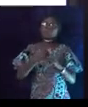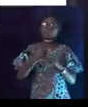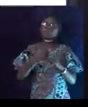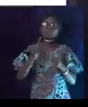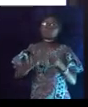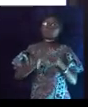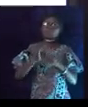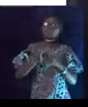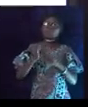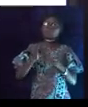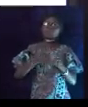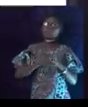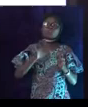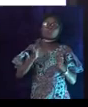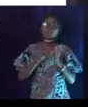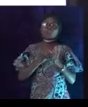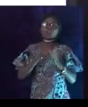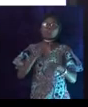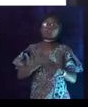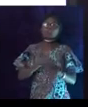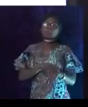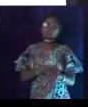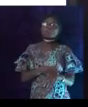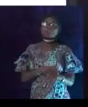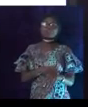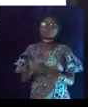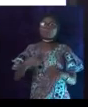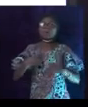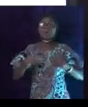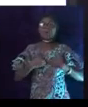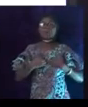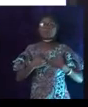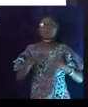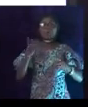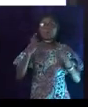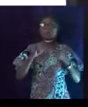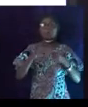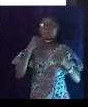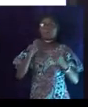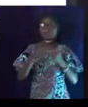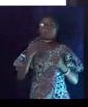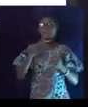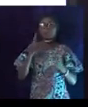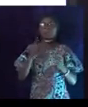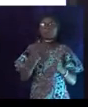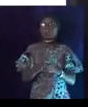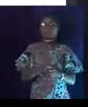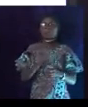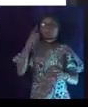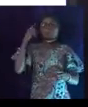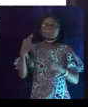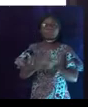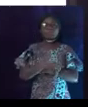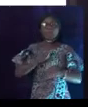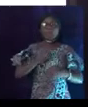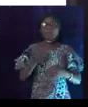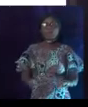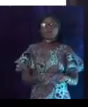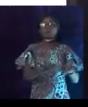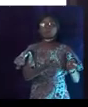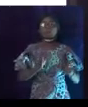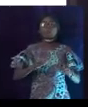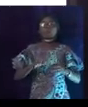32, then you need to scale it down with 5/9. I believe you got that, and I want you to keep practicing that song